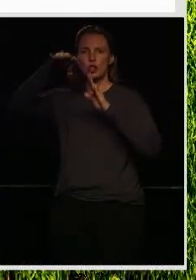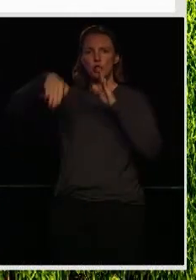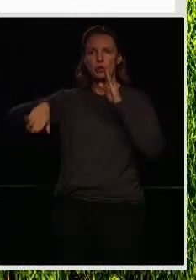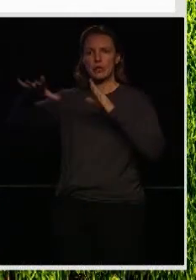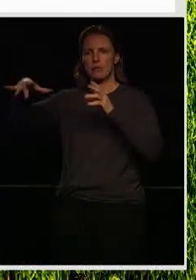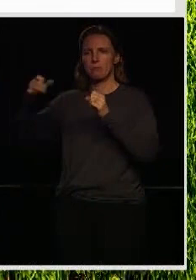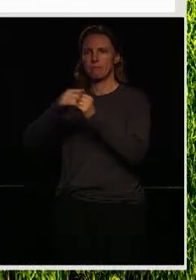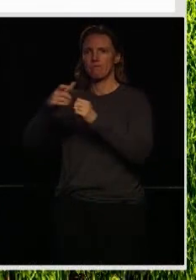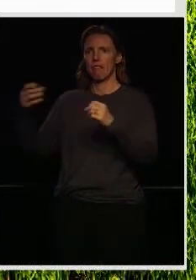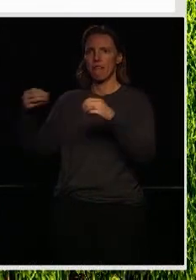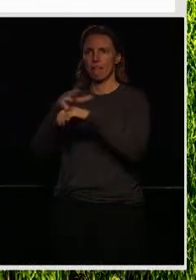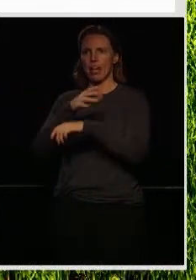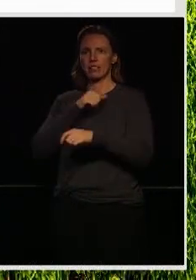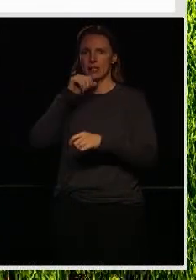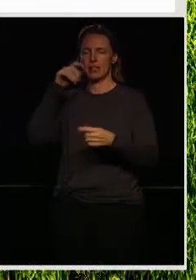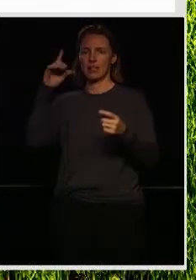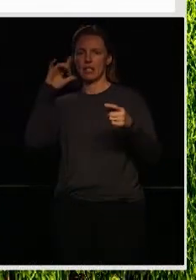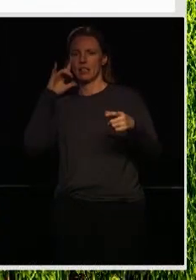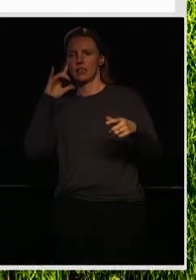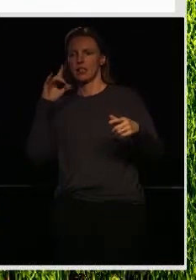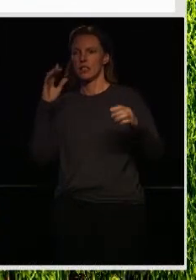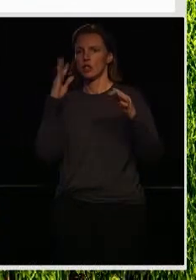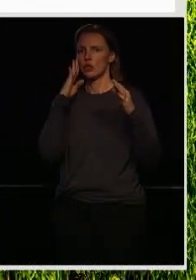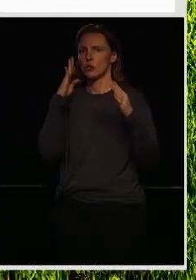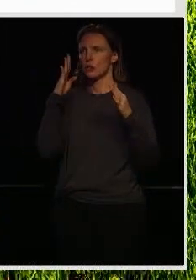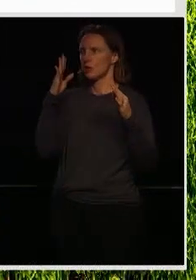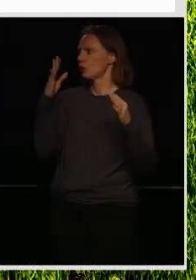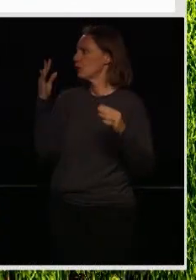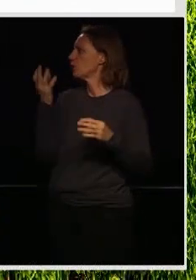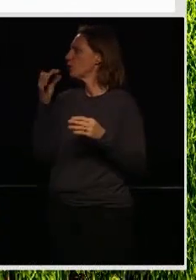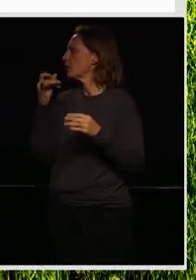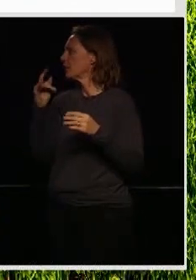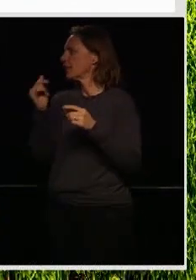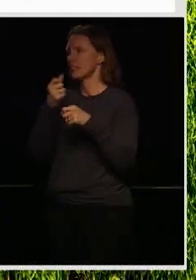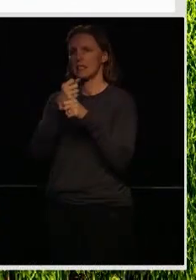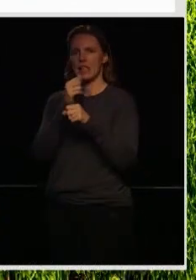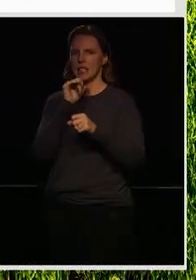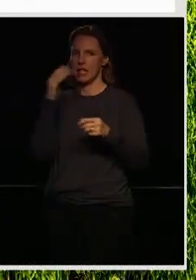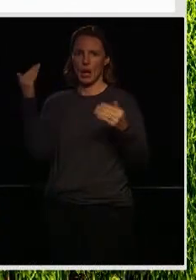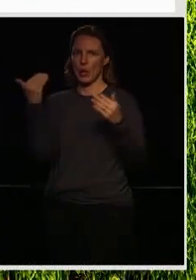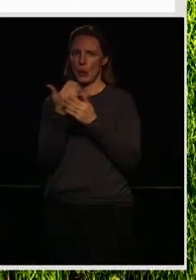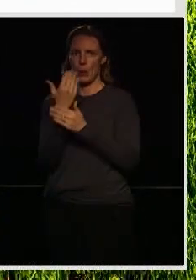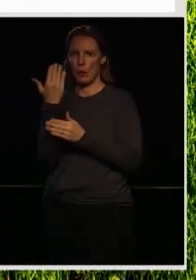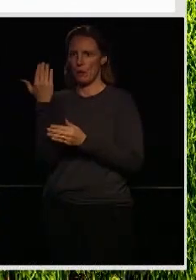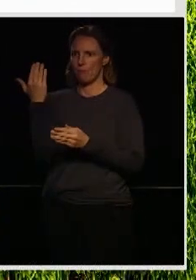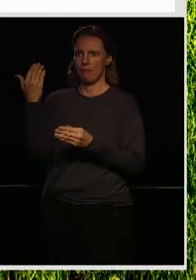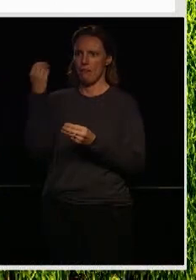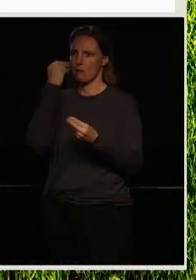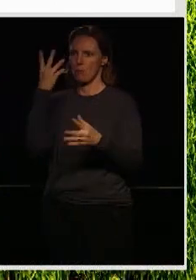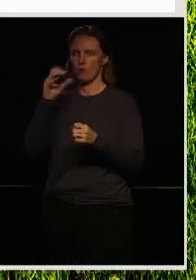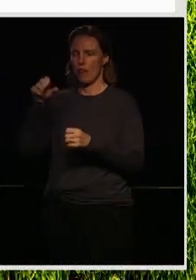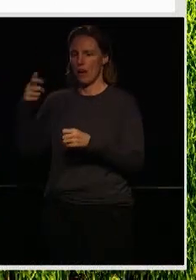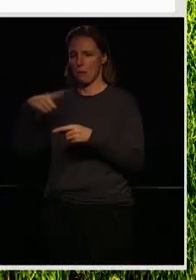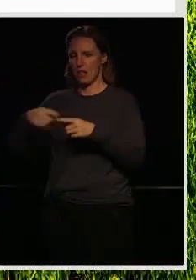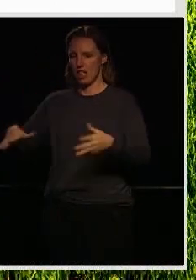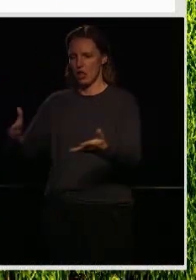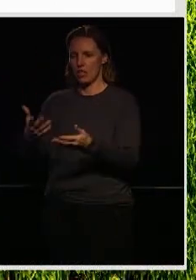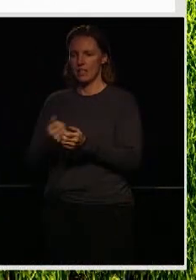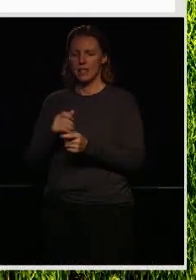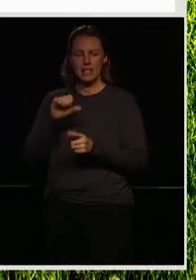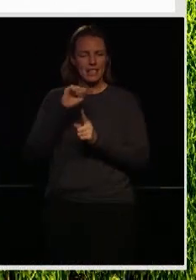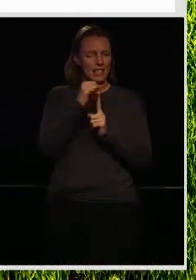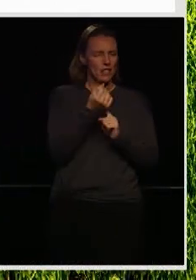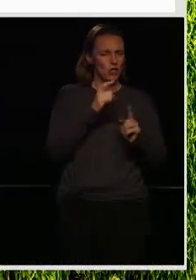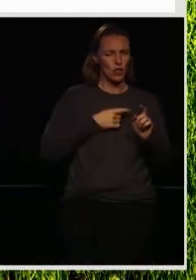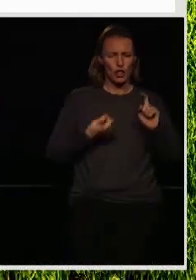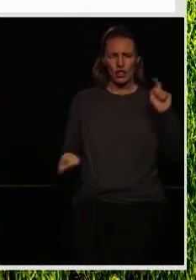and uncertainties around climate change that is not news to anybody in the room. Seasons are drastically changing. Growers are